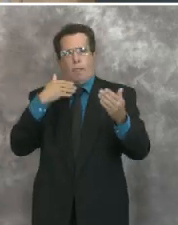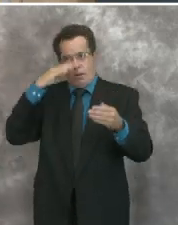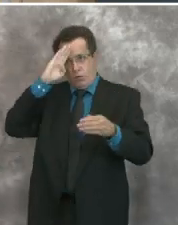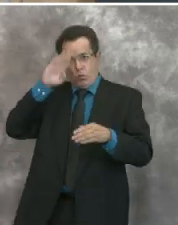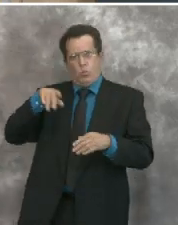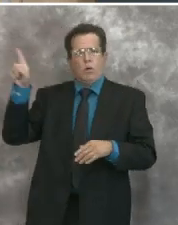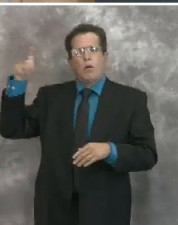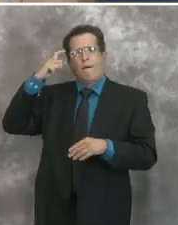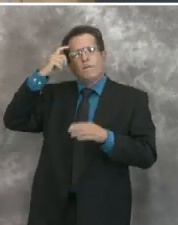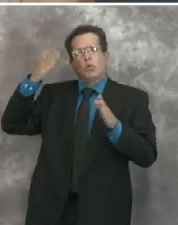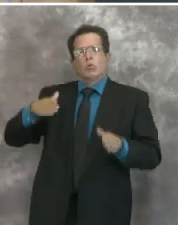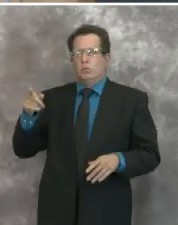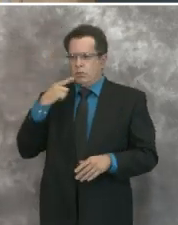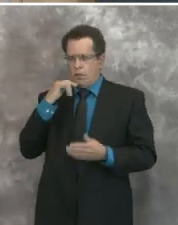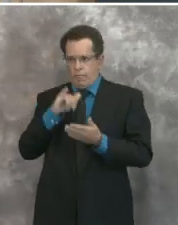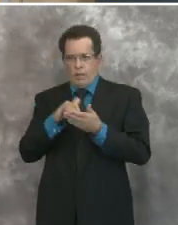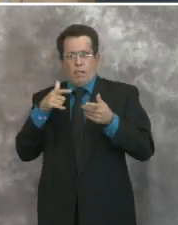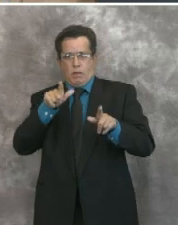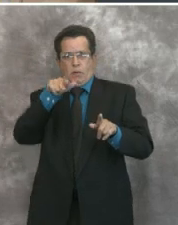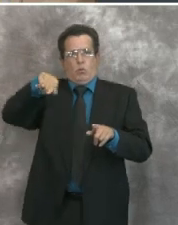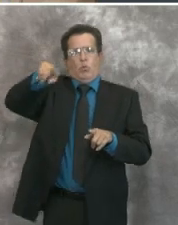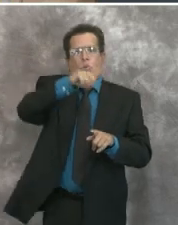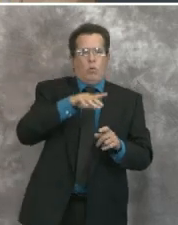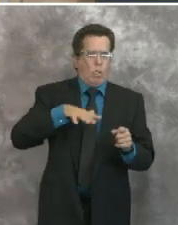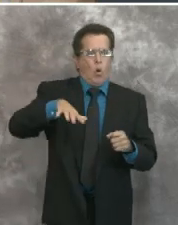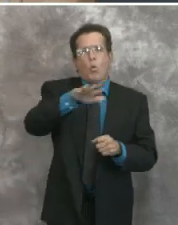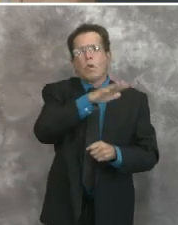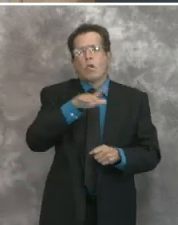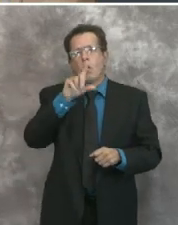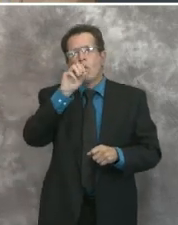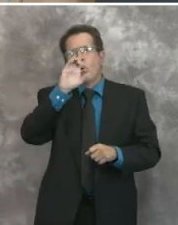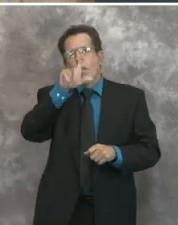that he kind of left some local control where you guys could adopt some of